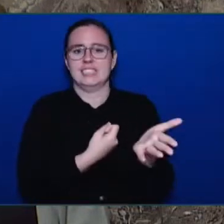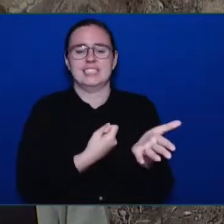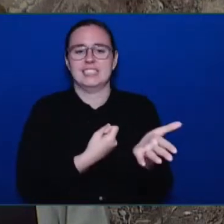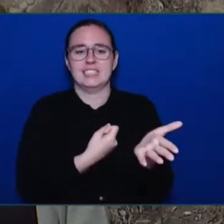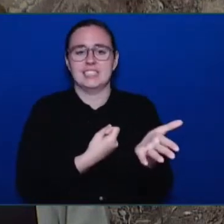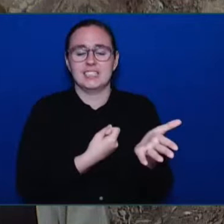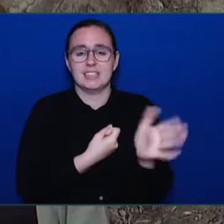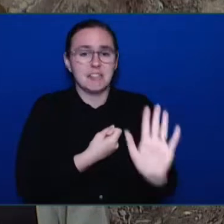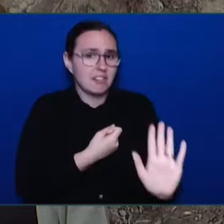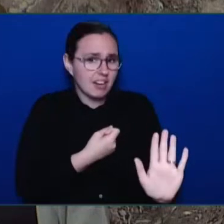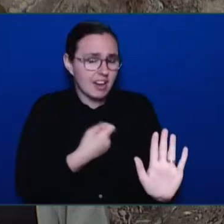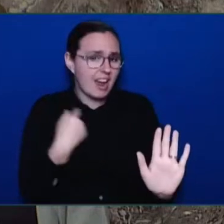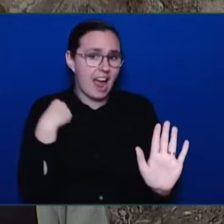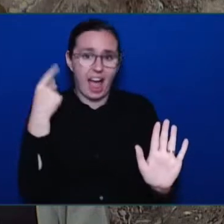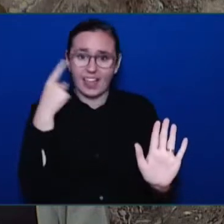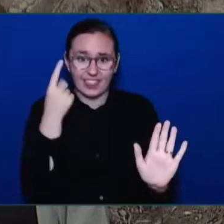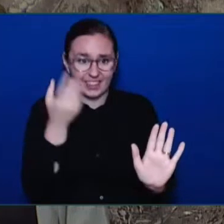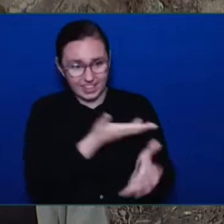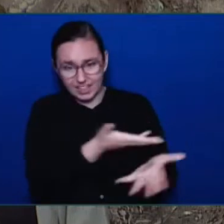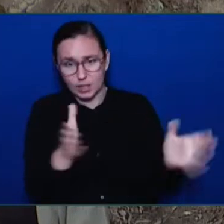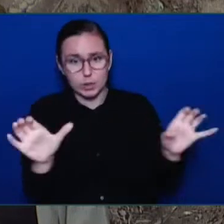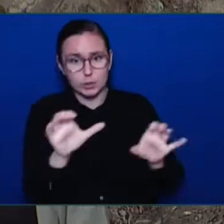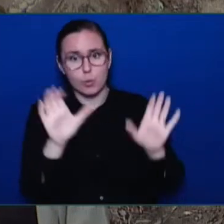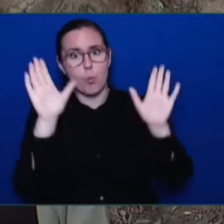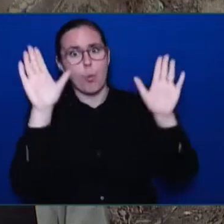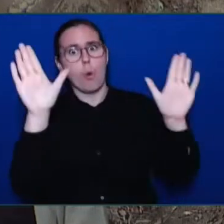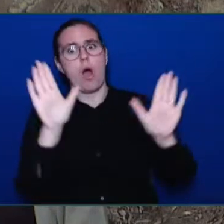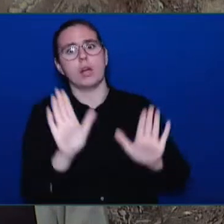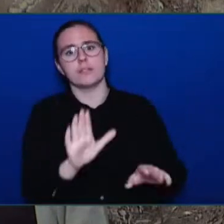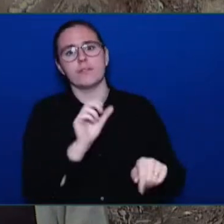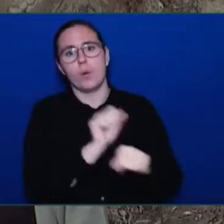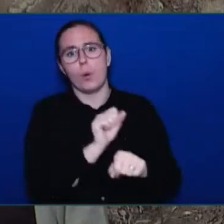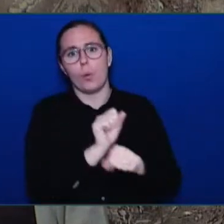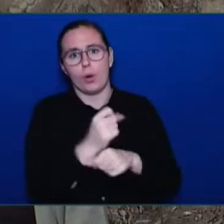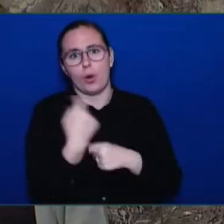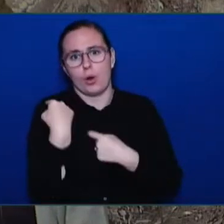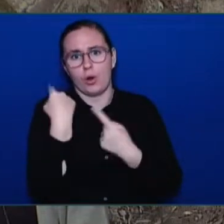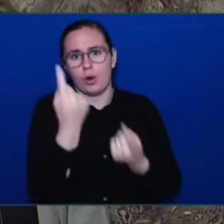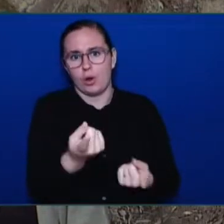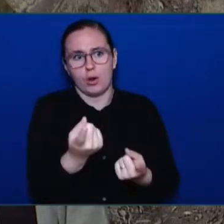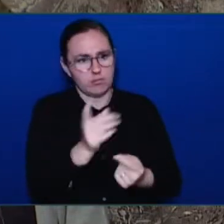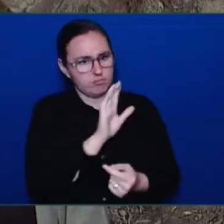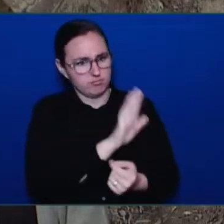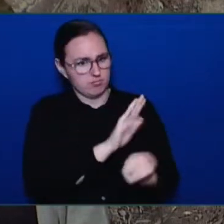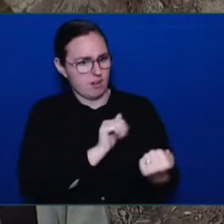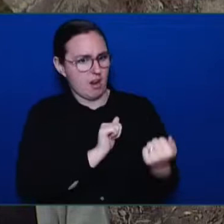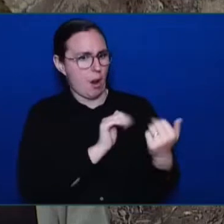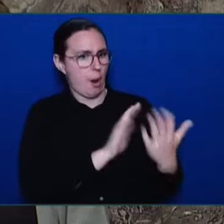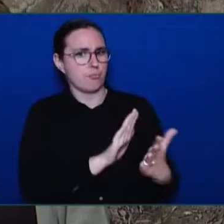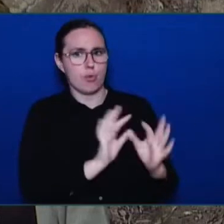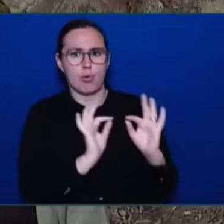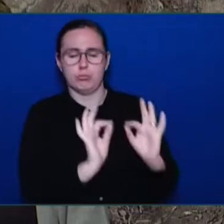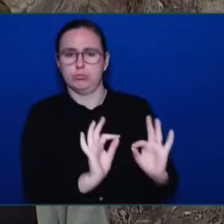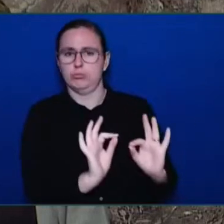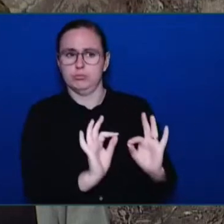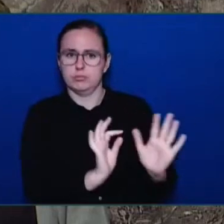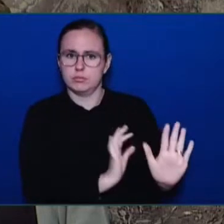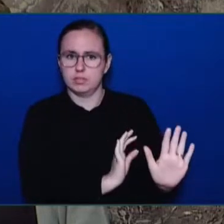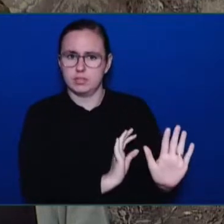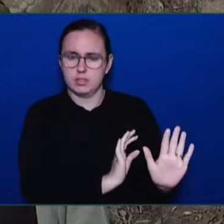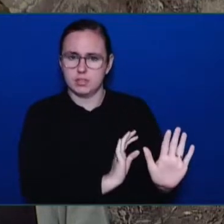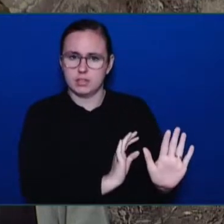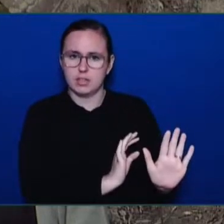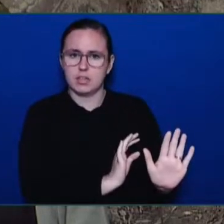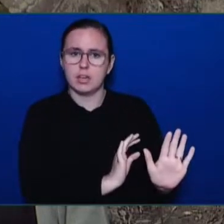us. It demonstrates our approach, Honourable Speaker. With respect to the comments made by the member and the